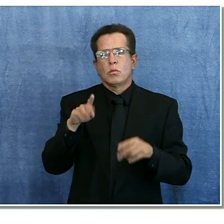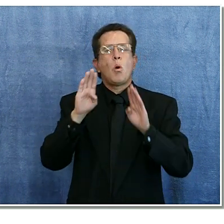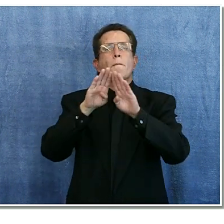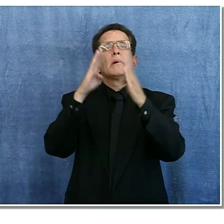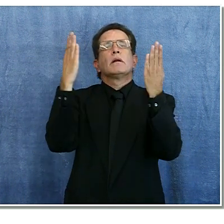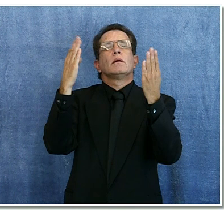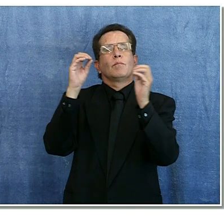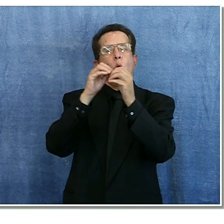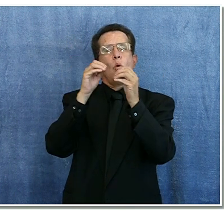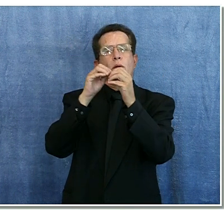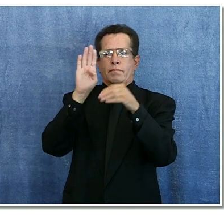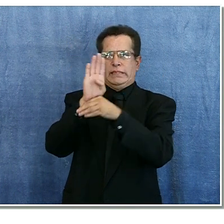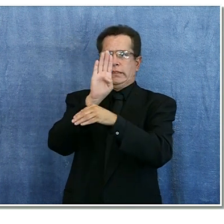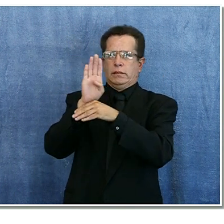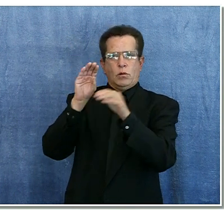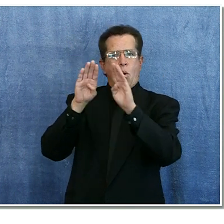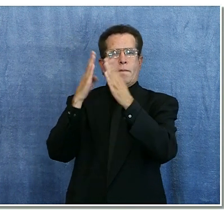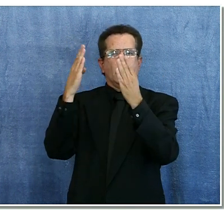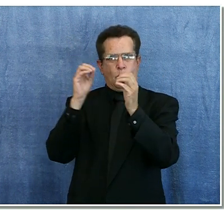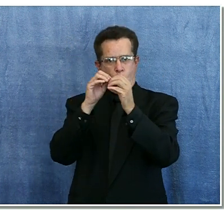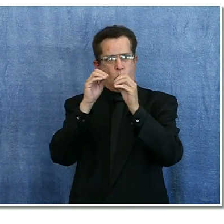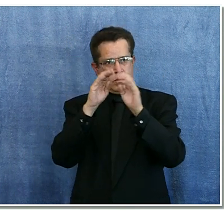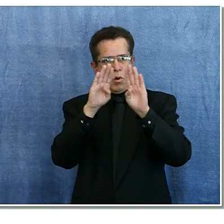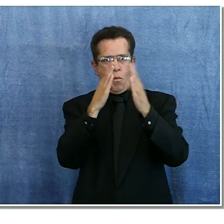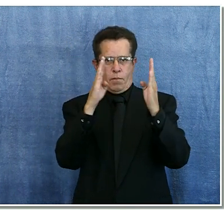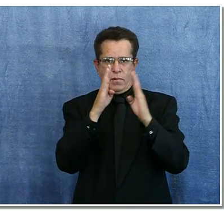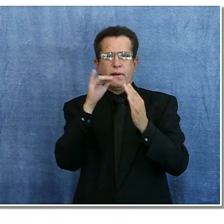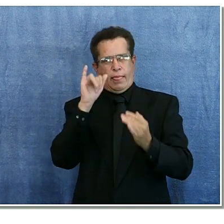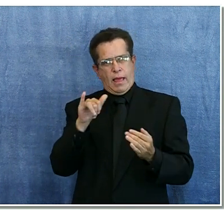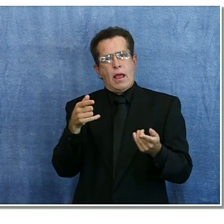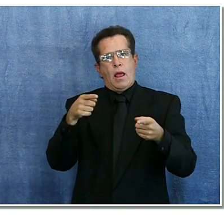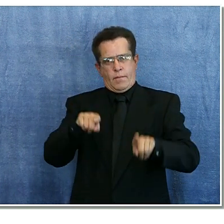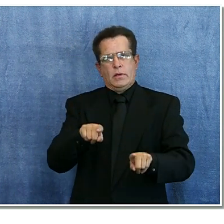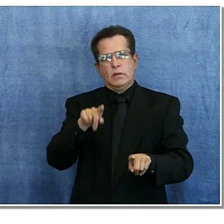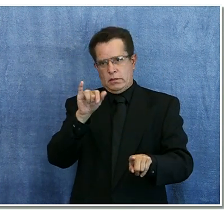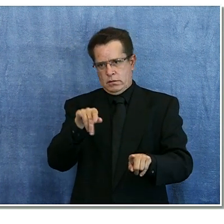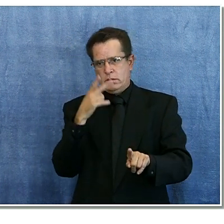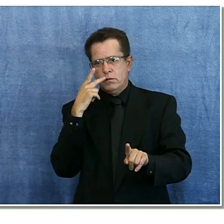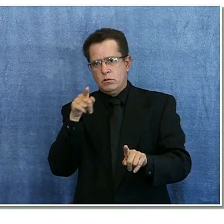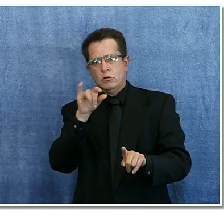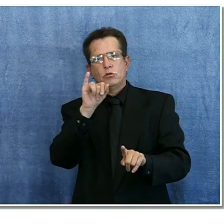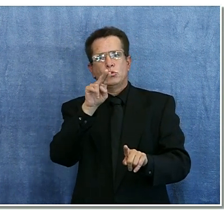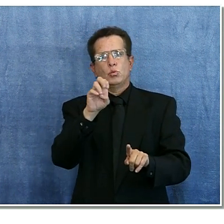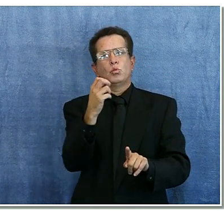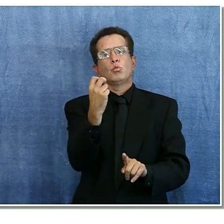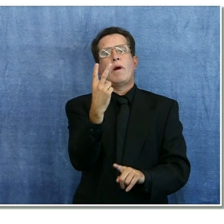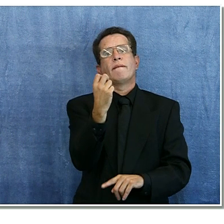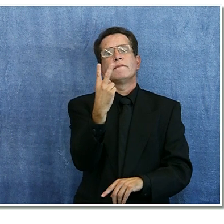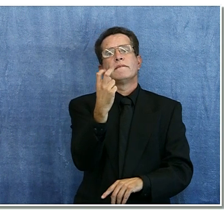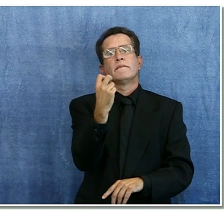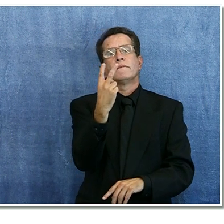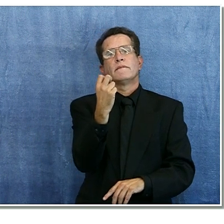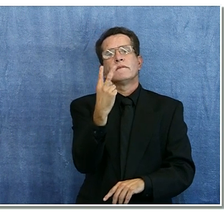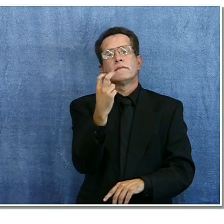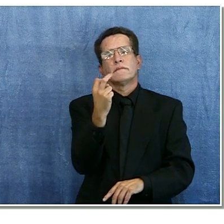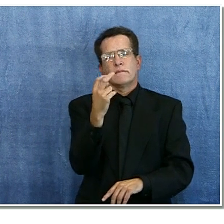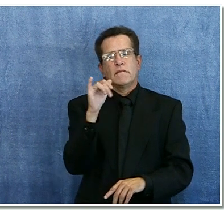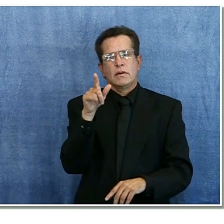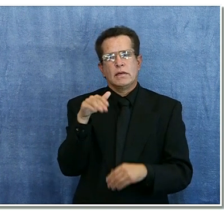the opening up of various sectors. And that occurred on June 12th. That's the next slide,